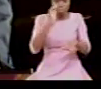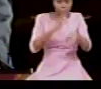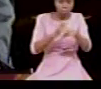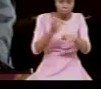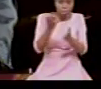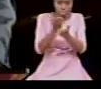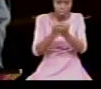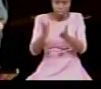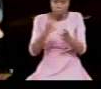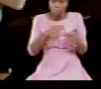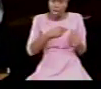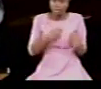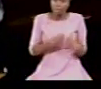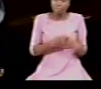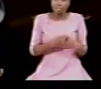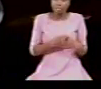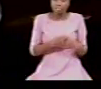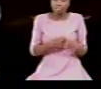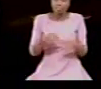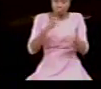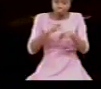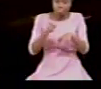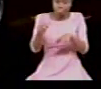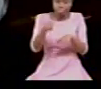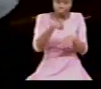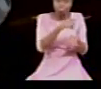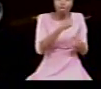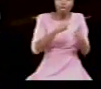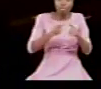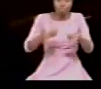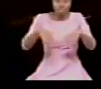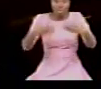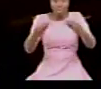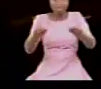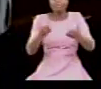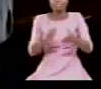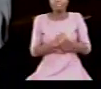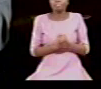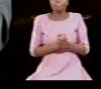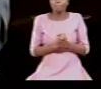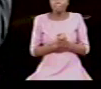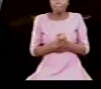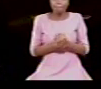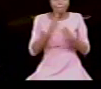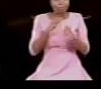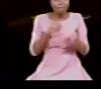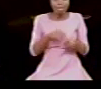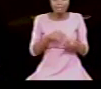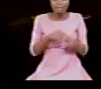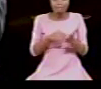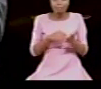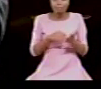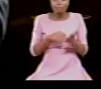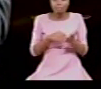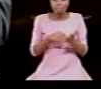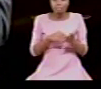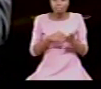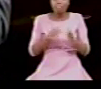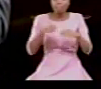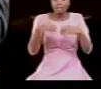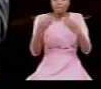their hearts to give you because they have obeyed God. Look at this, it's by Jesus Christ.